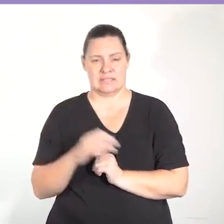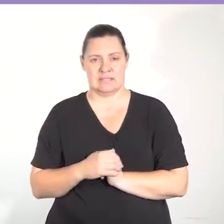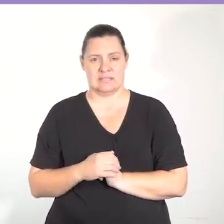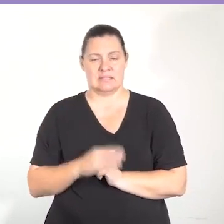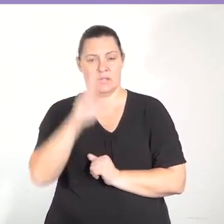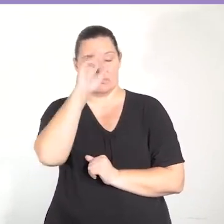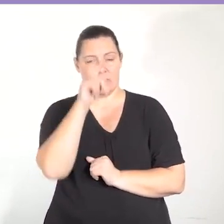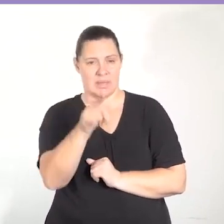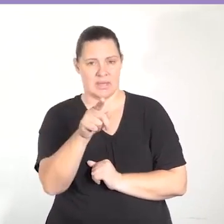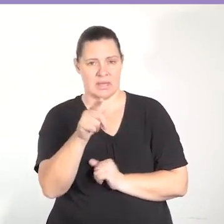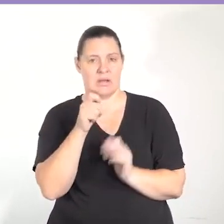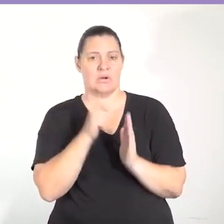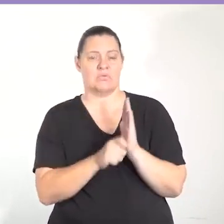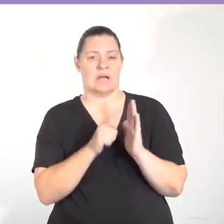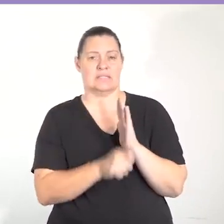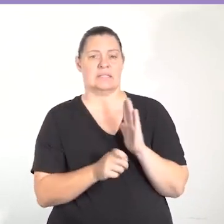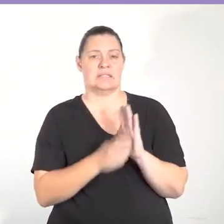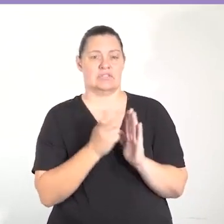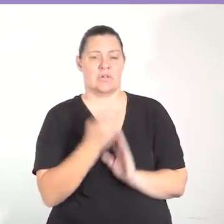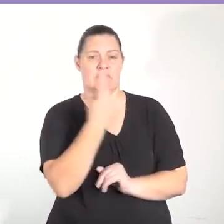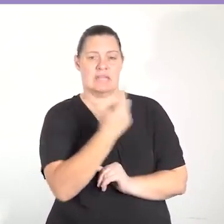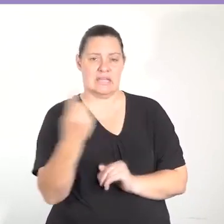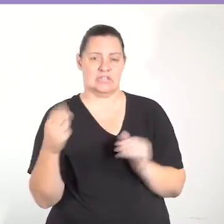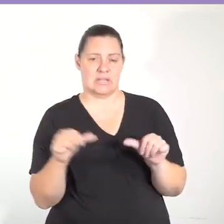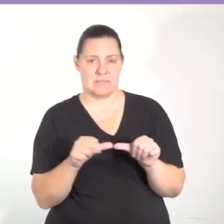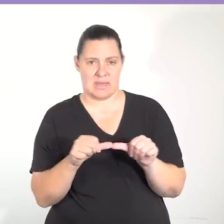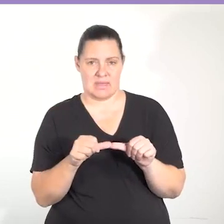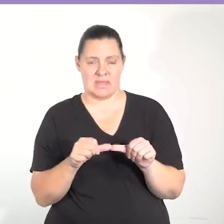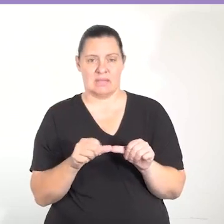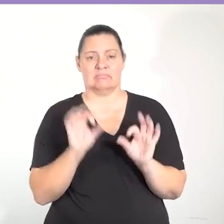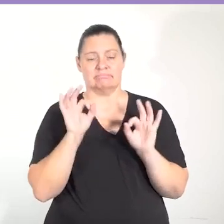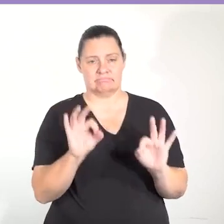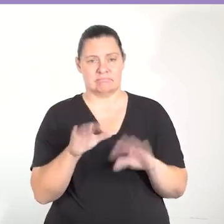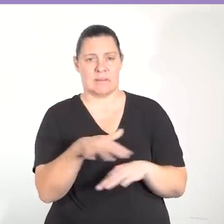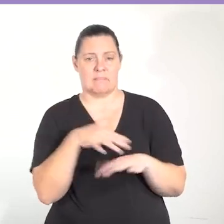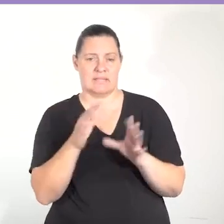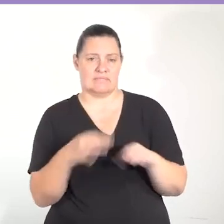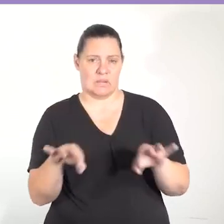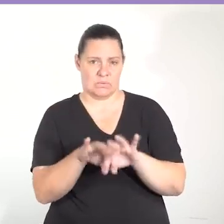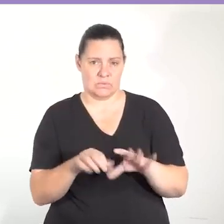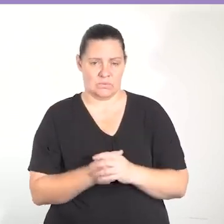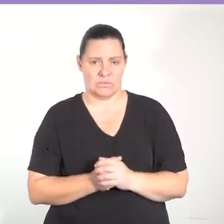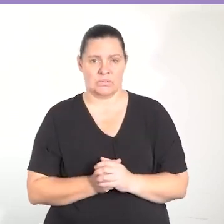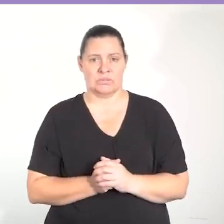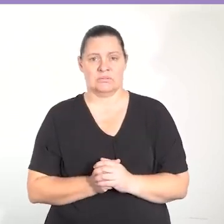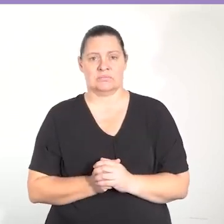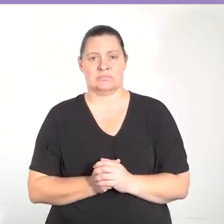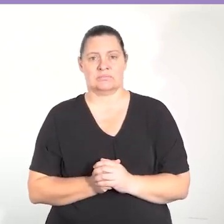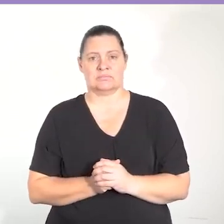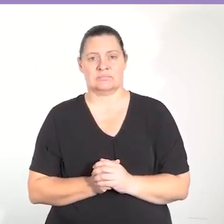253. Now remember, we write the digit of each number in the correct place value.